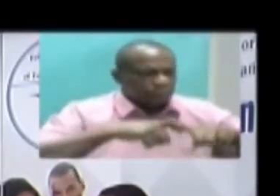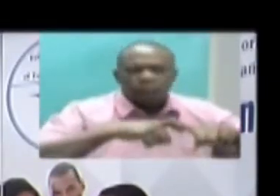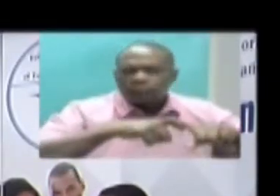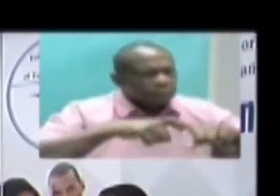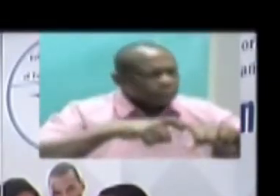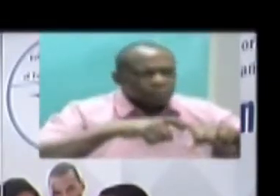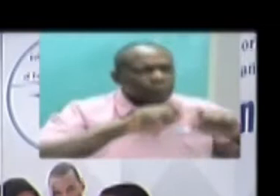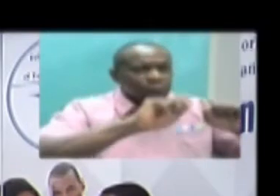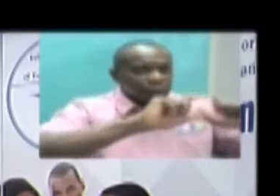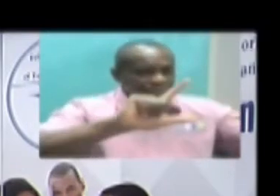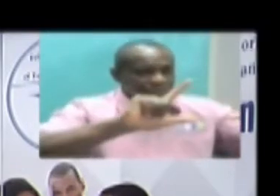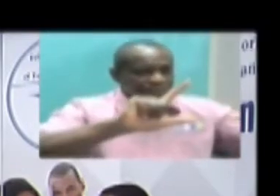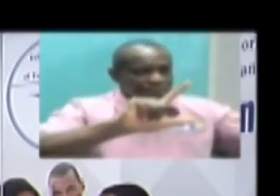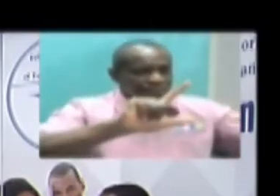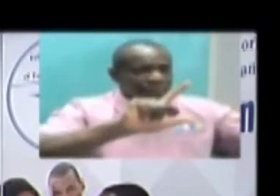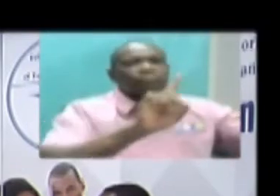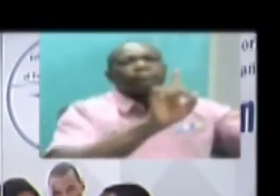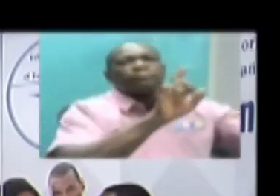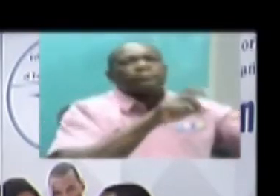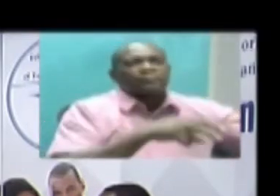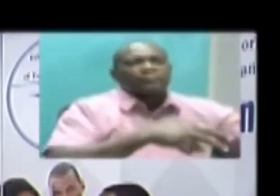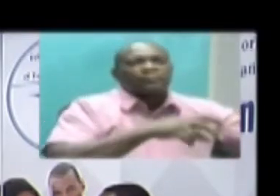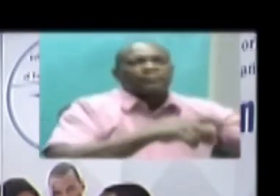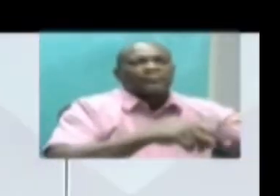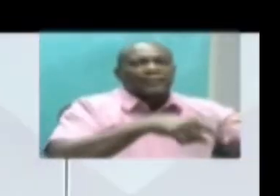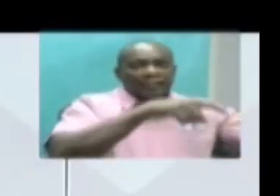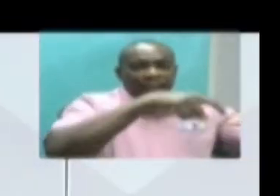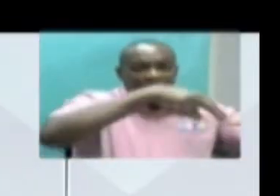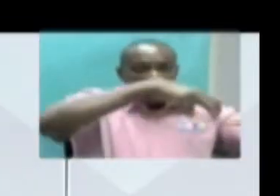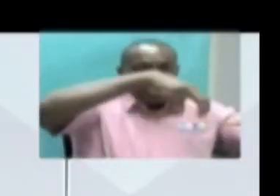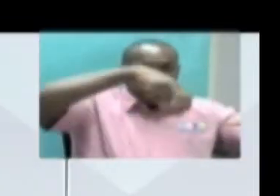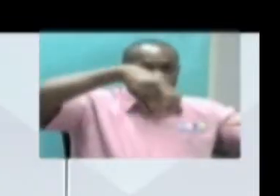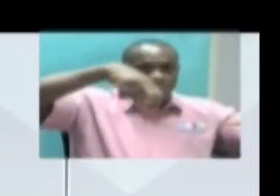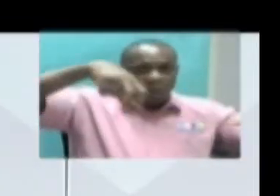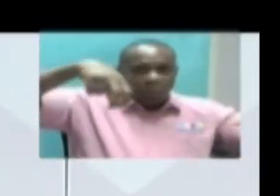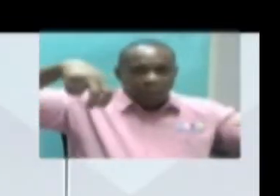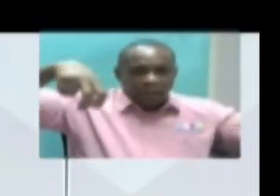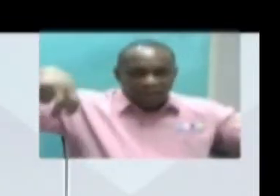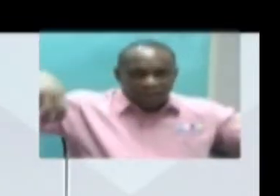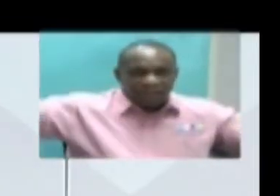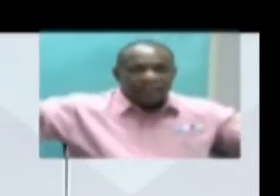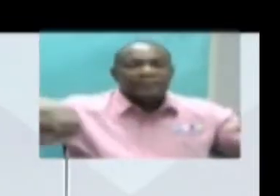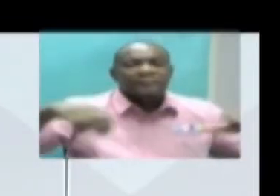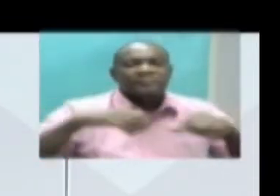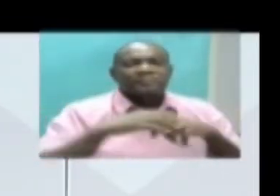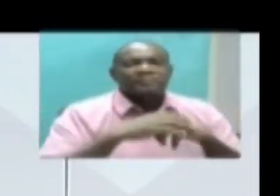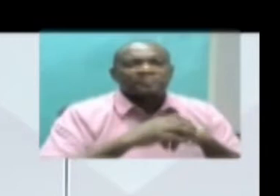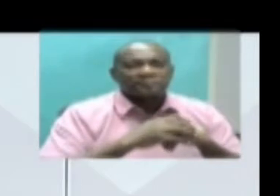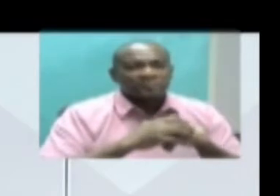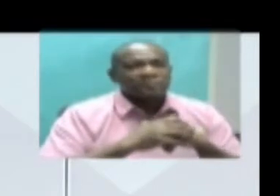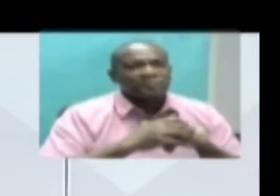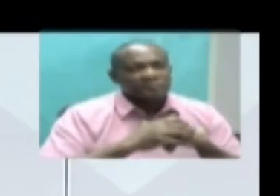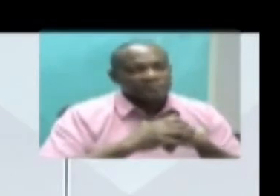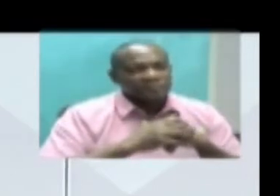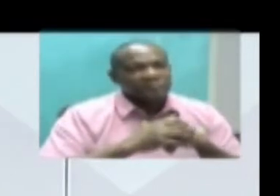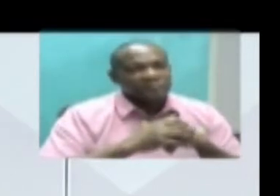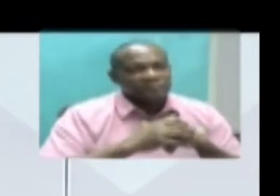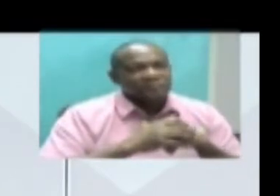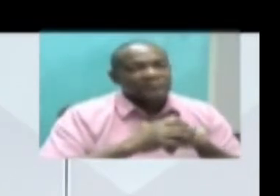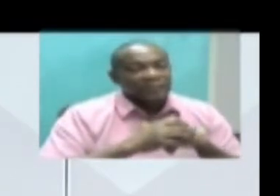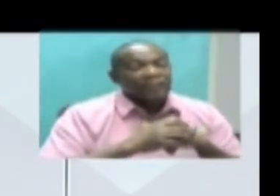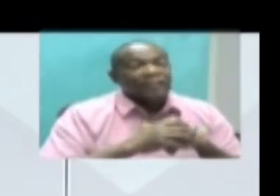know, regular internet usage and so on. And I think all of that leads to my concept of internet